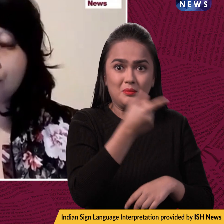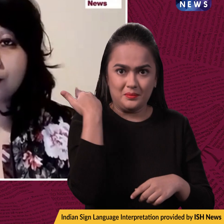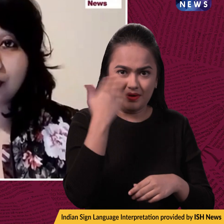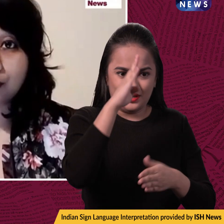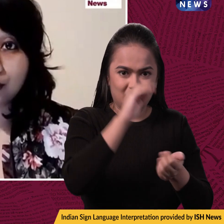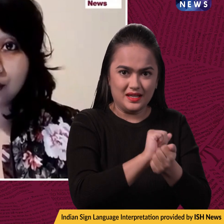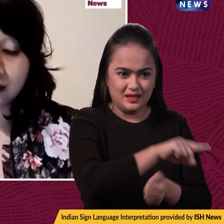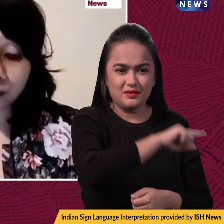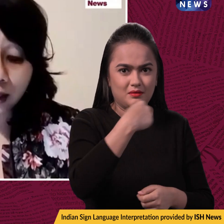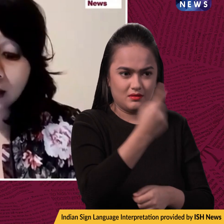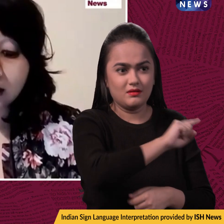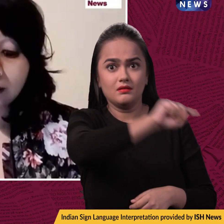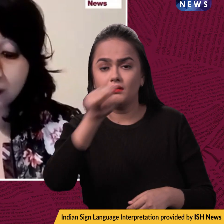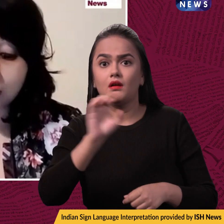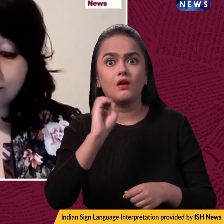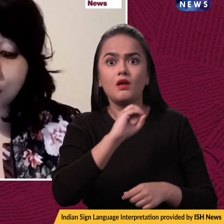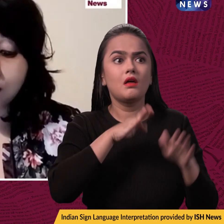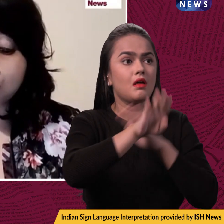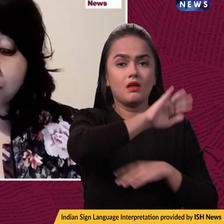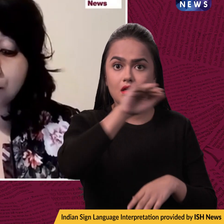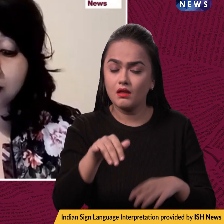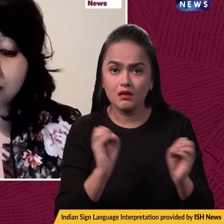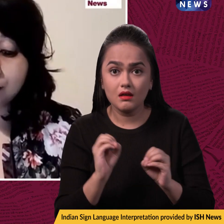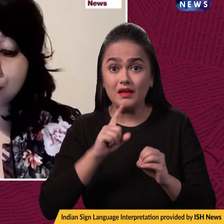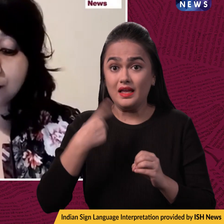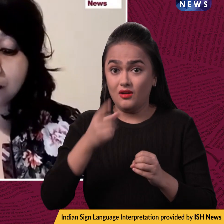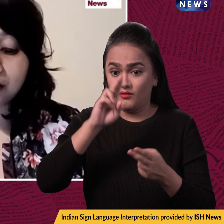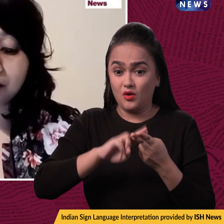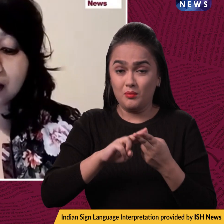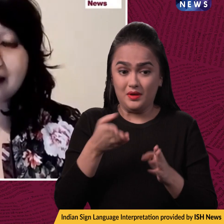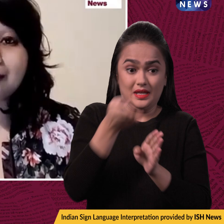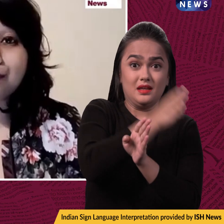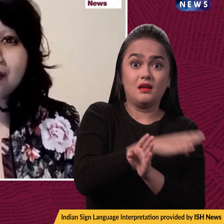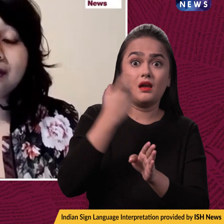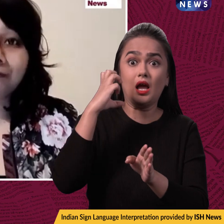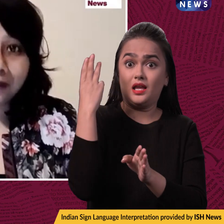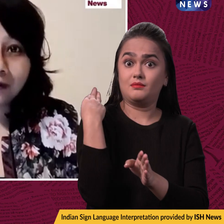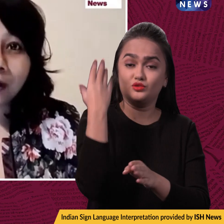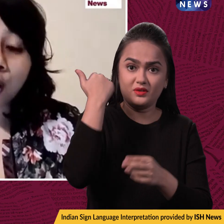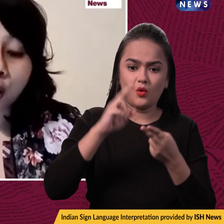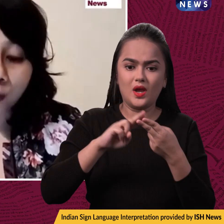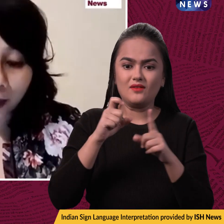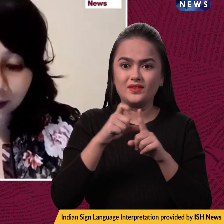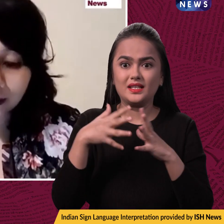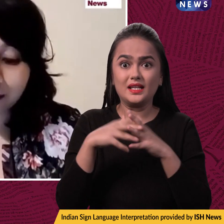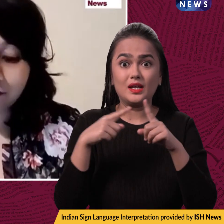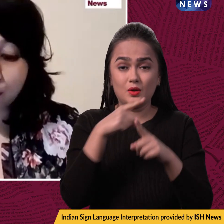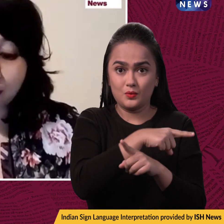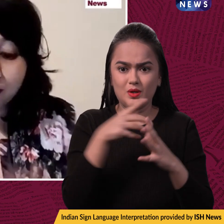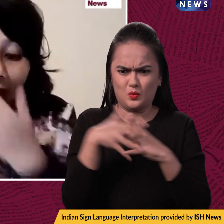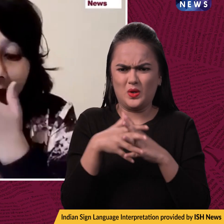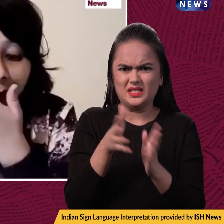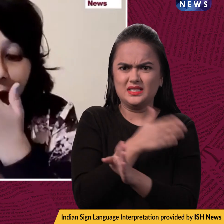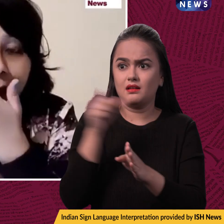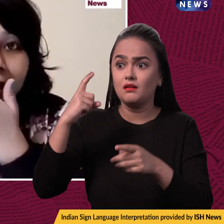appear before the federal agency as well. Meanwhile, former Mumbai Police Commissioner Parambir Singh had submitted an affidavit on Wednesday before